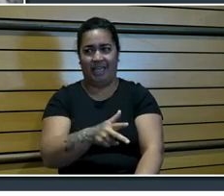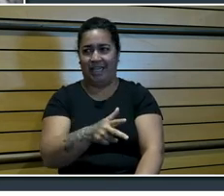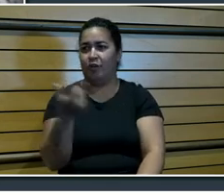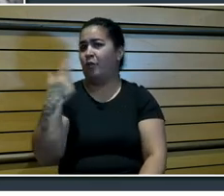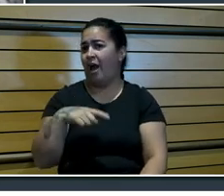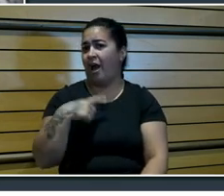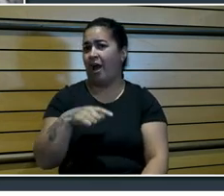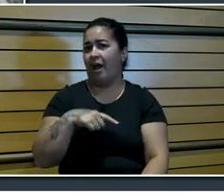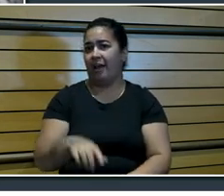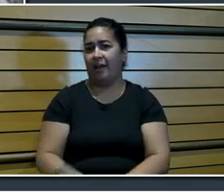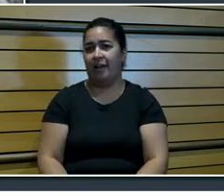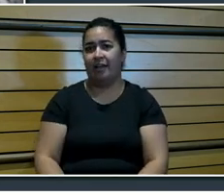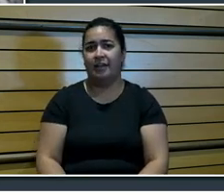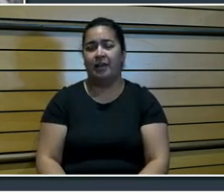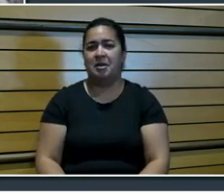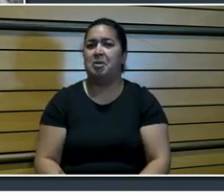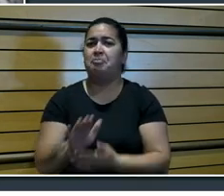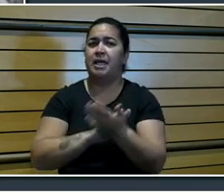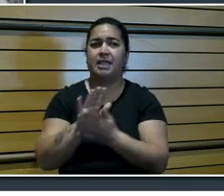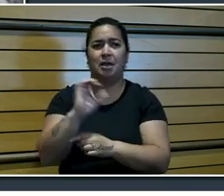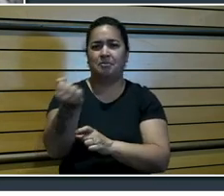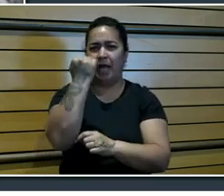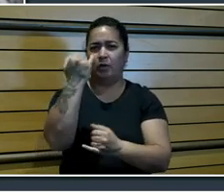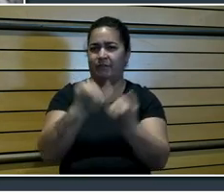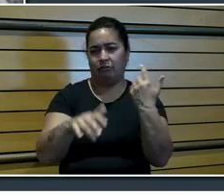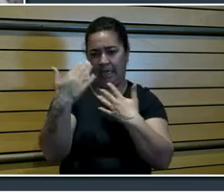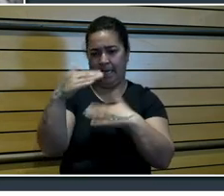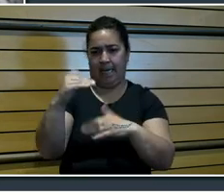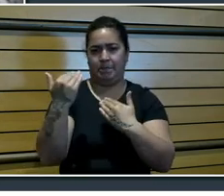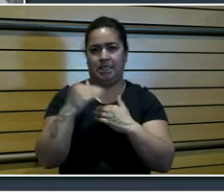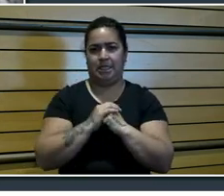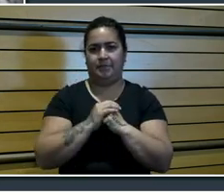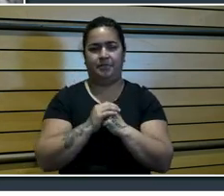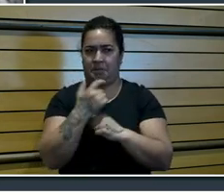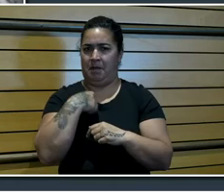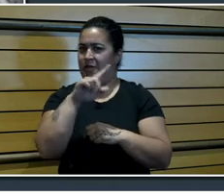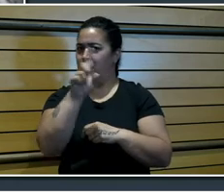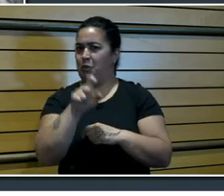that power is limited. What I would question is,